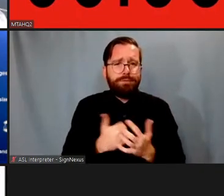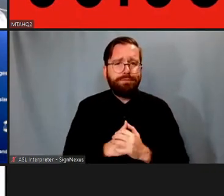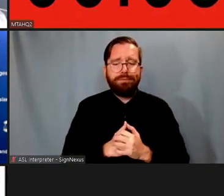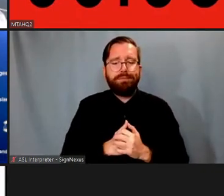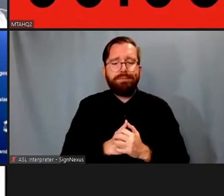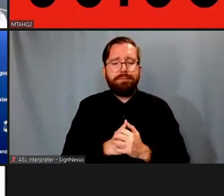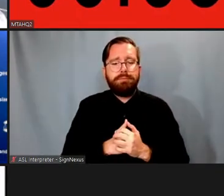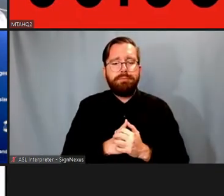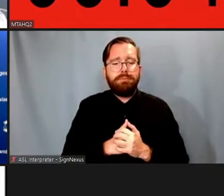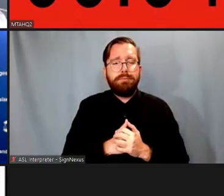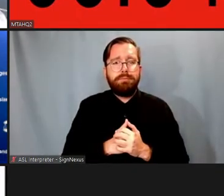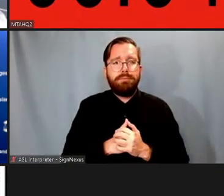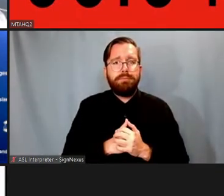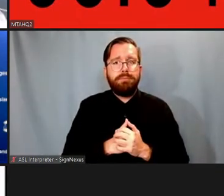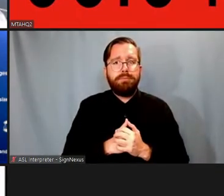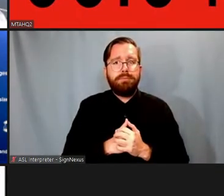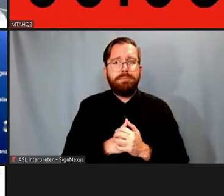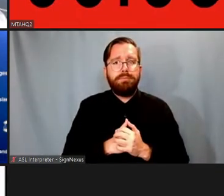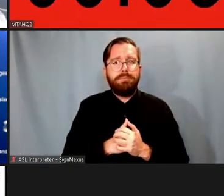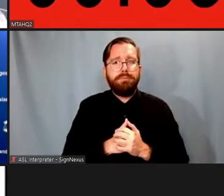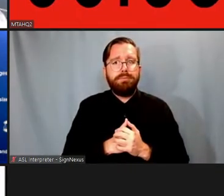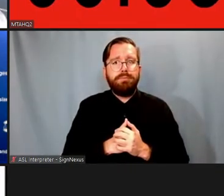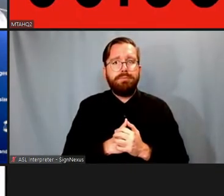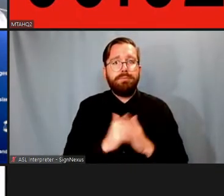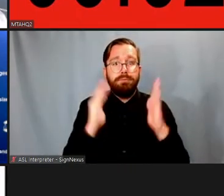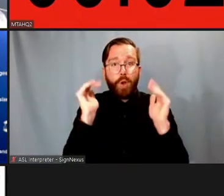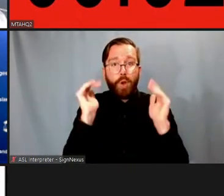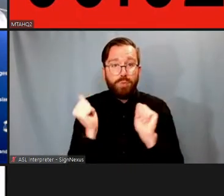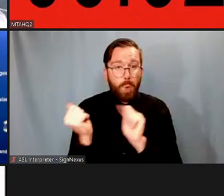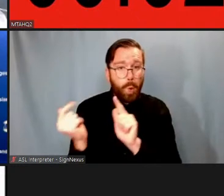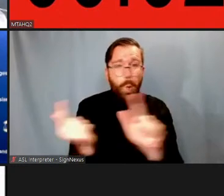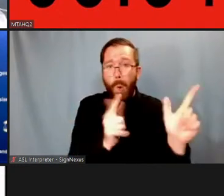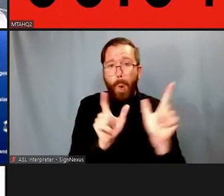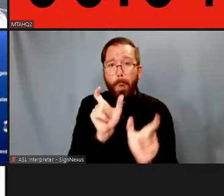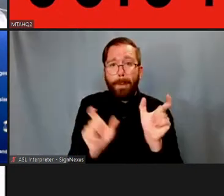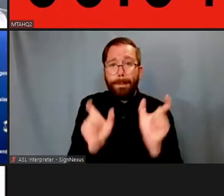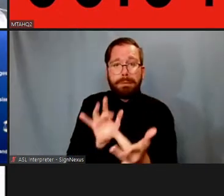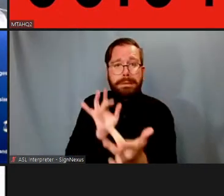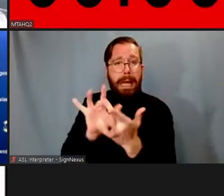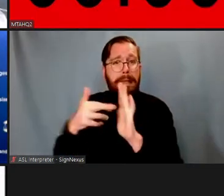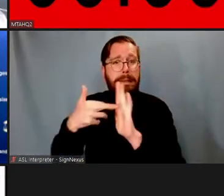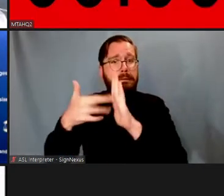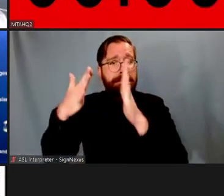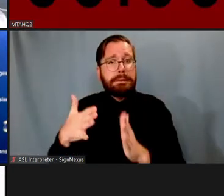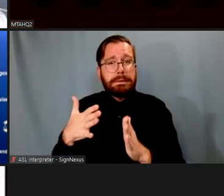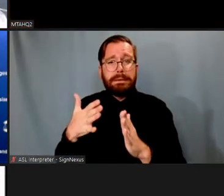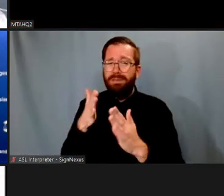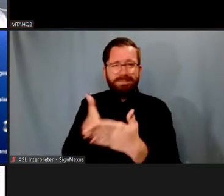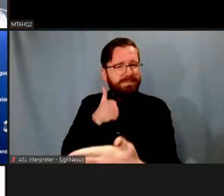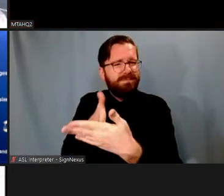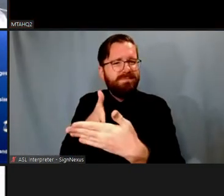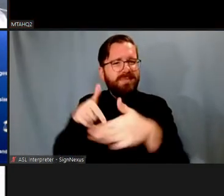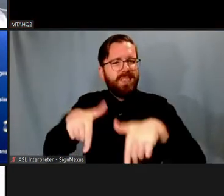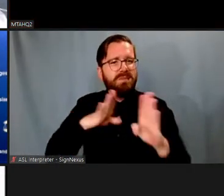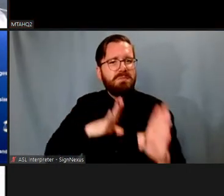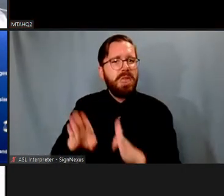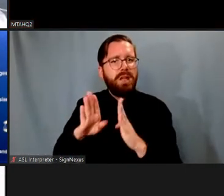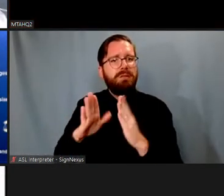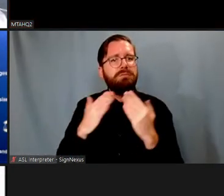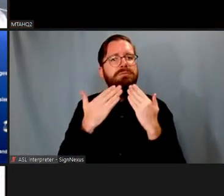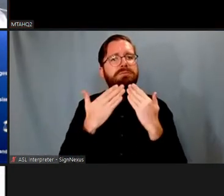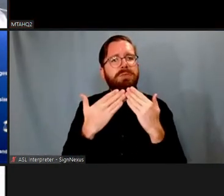everybody uh contacts their representative and fights this thank you very much thank